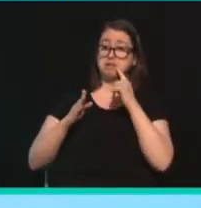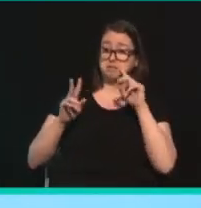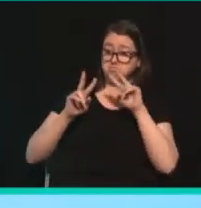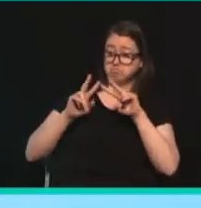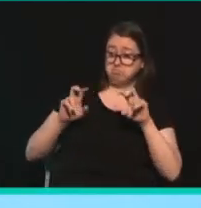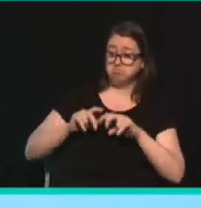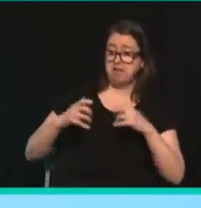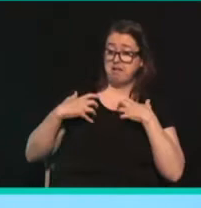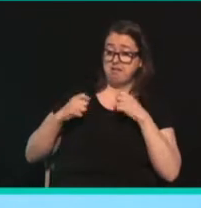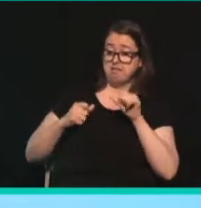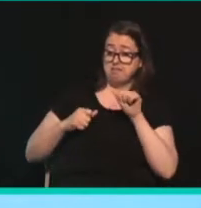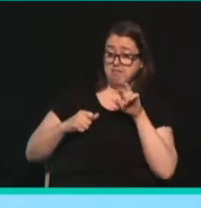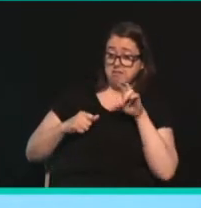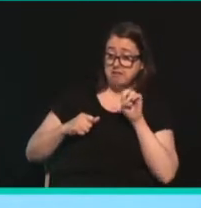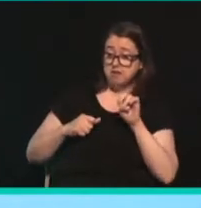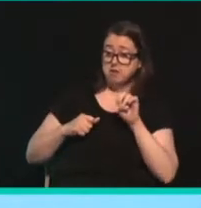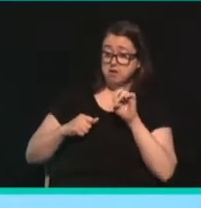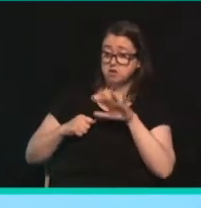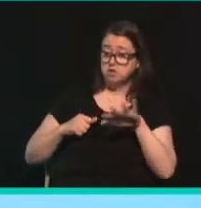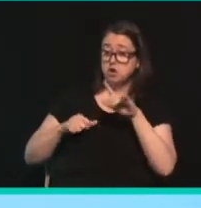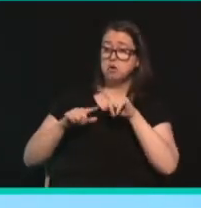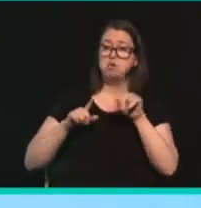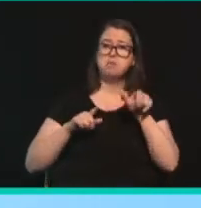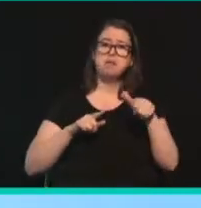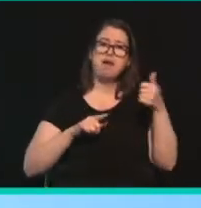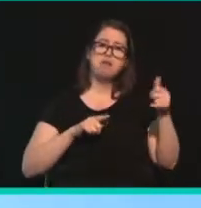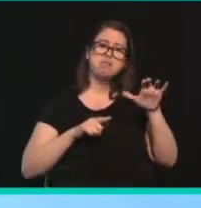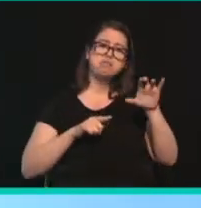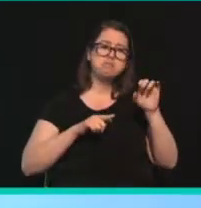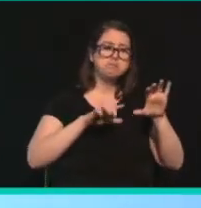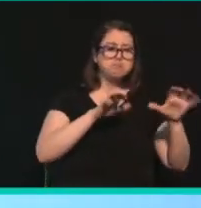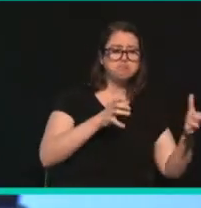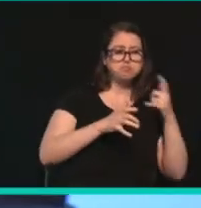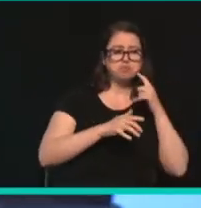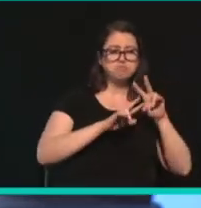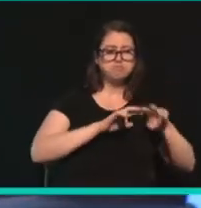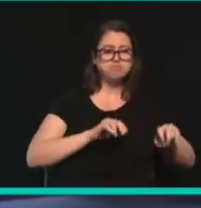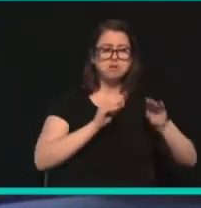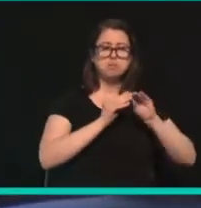may be more advanced in some areas?